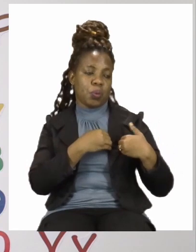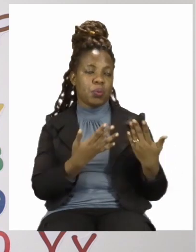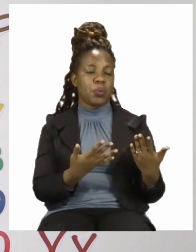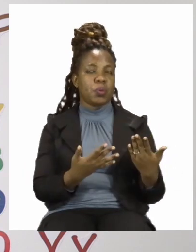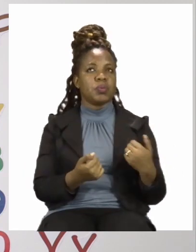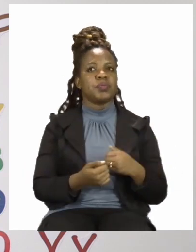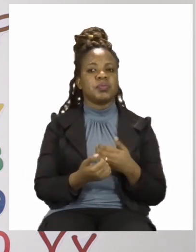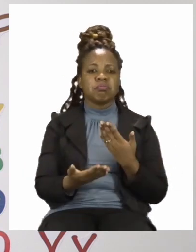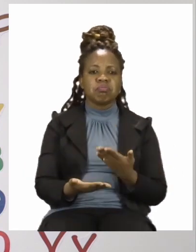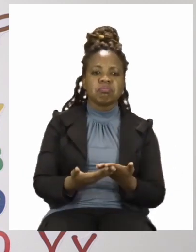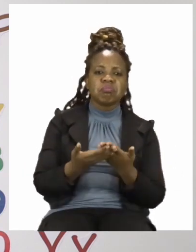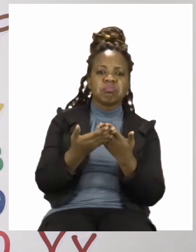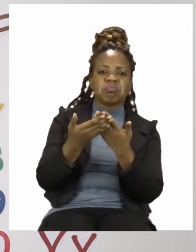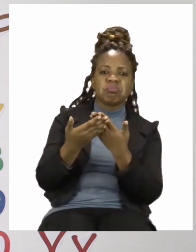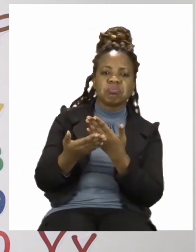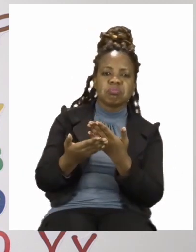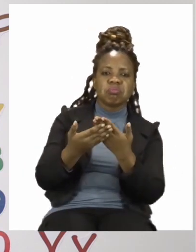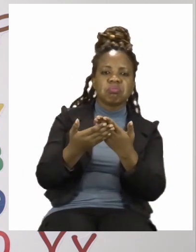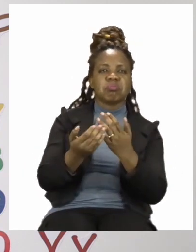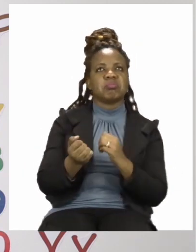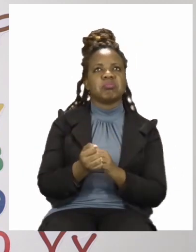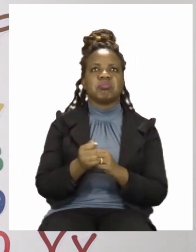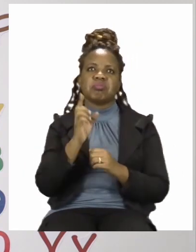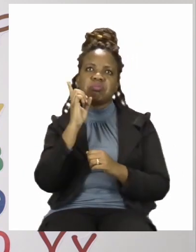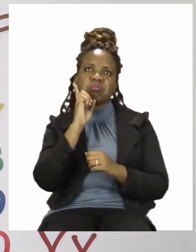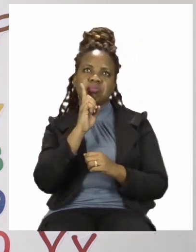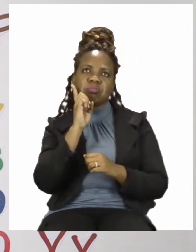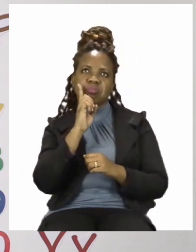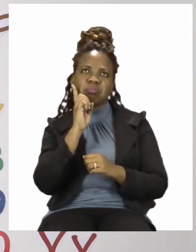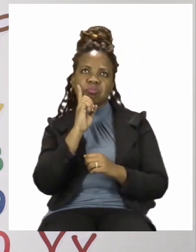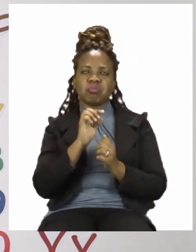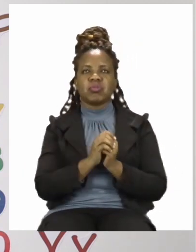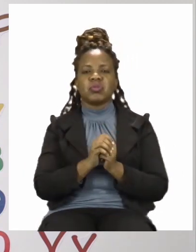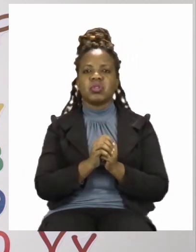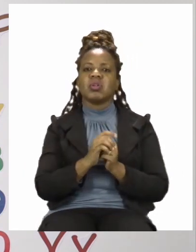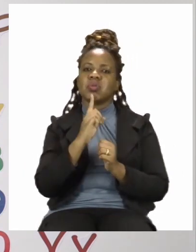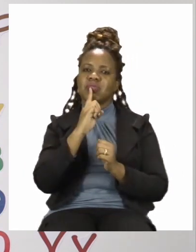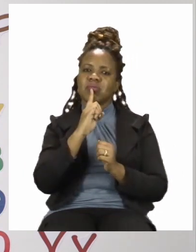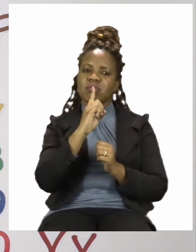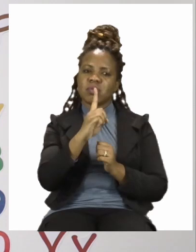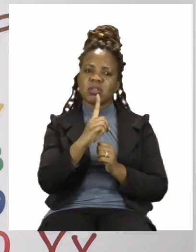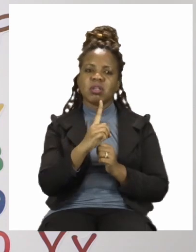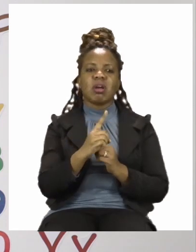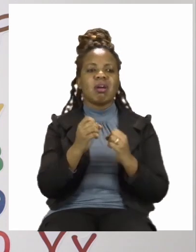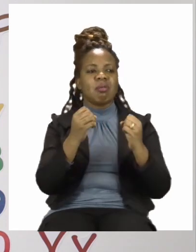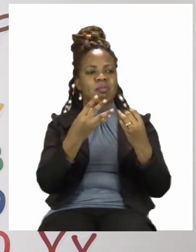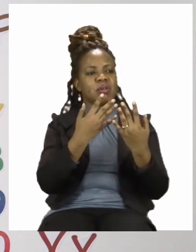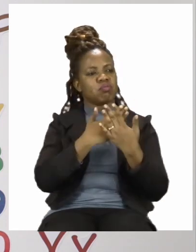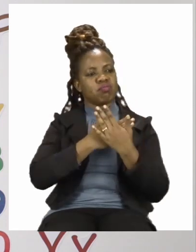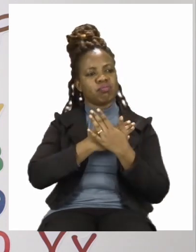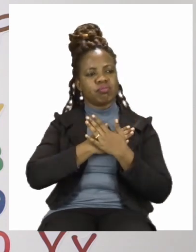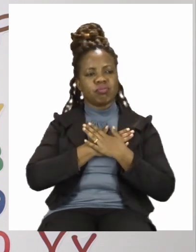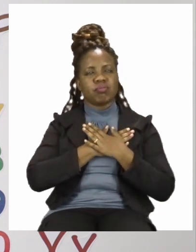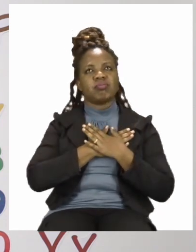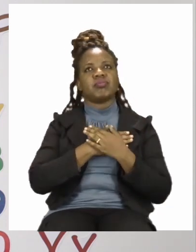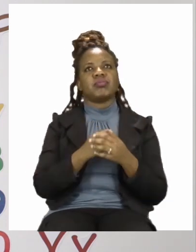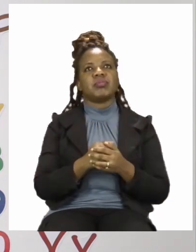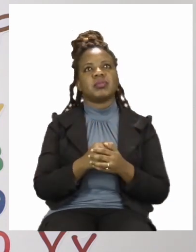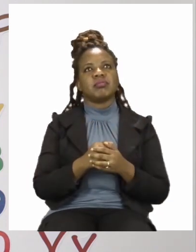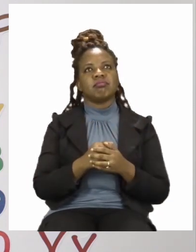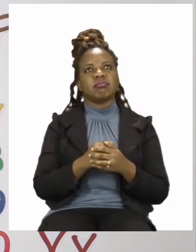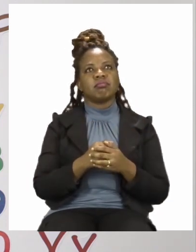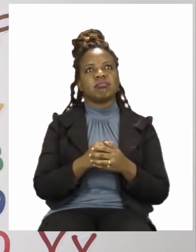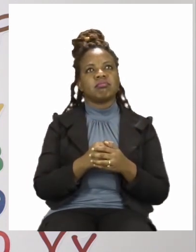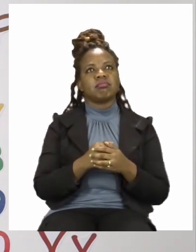can, and making sure that we tell them how much they are loved. When you are done with your exercise,